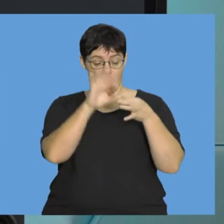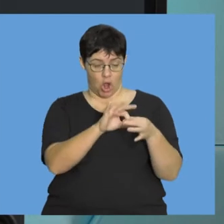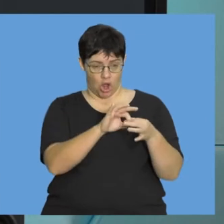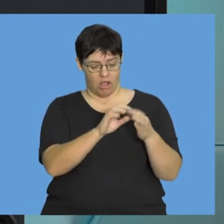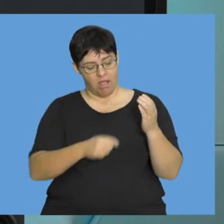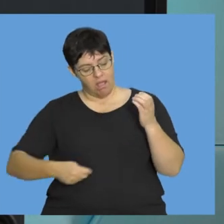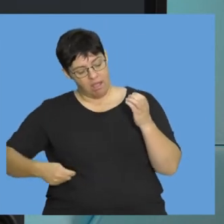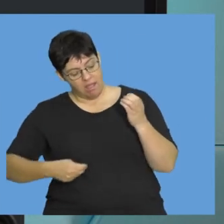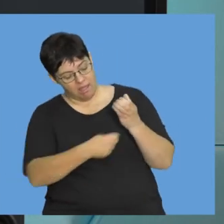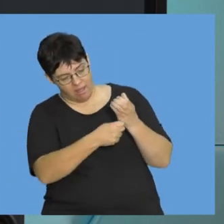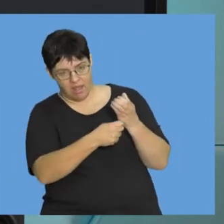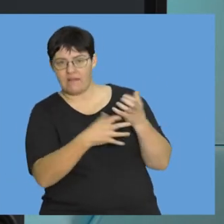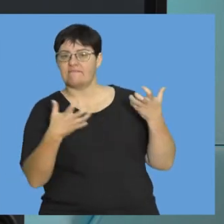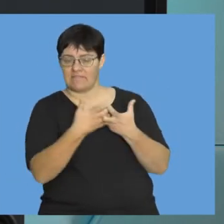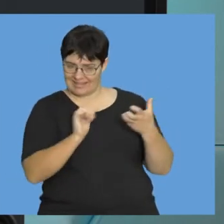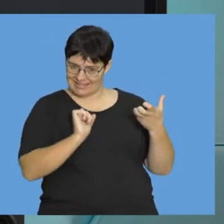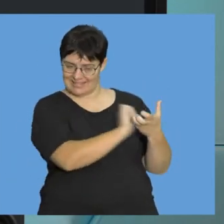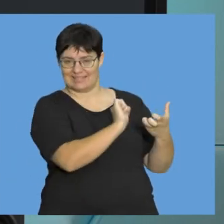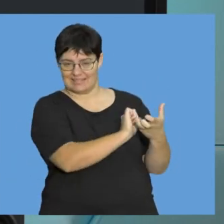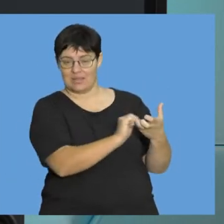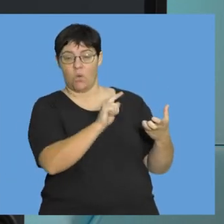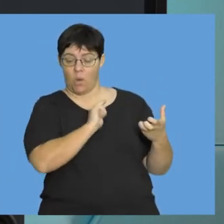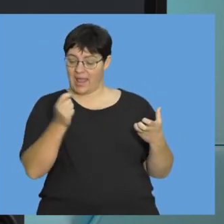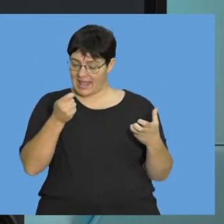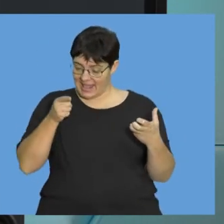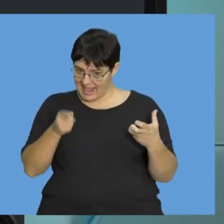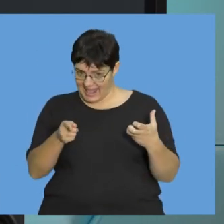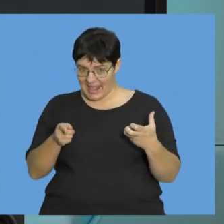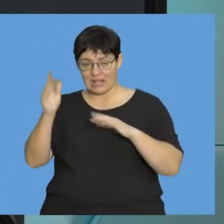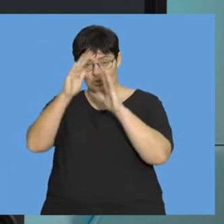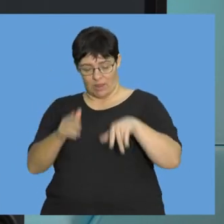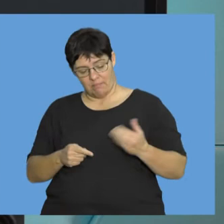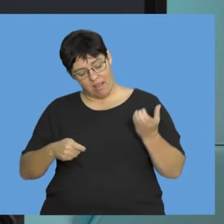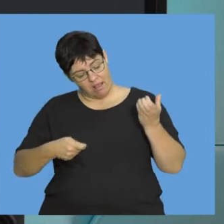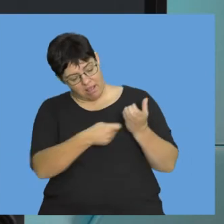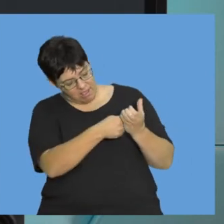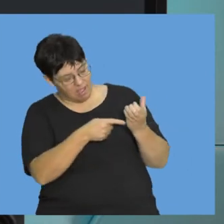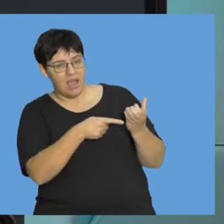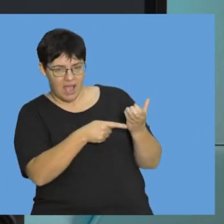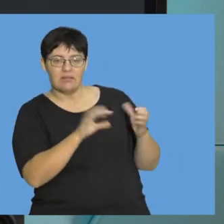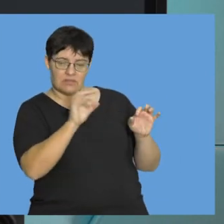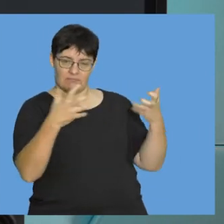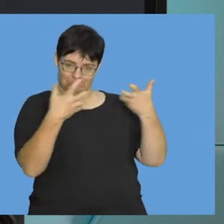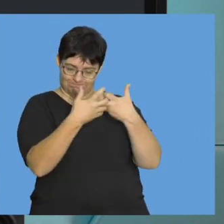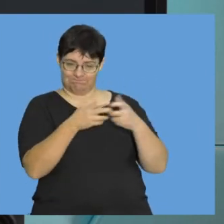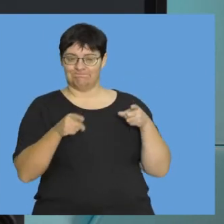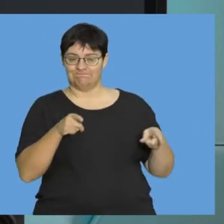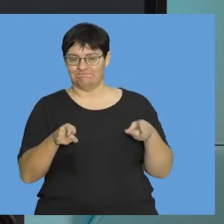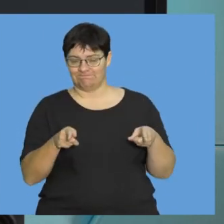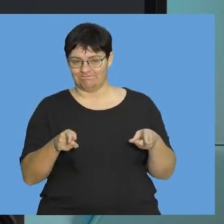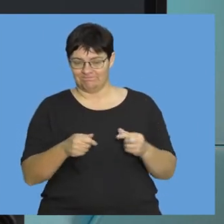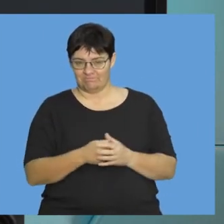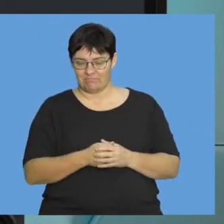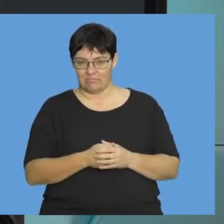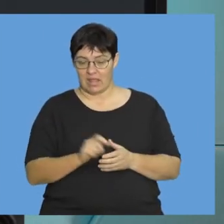fit into a particular lock. Why? Because my key is a particular shape and my lock is a particular